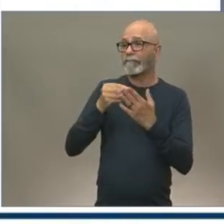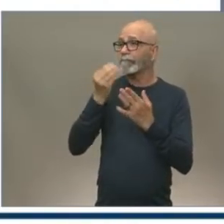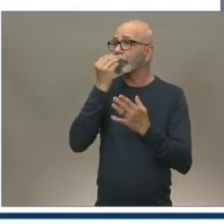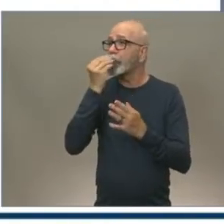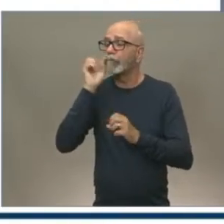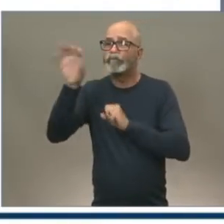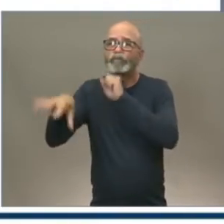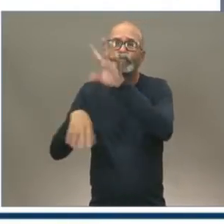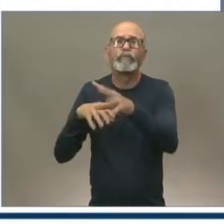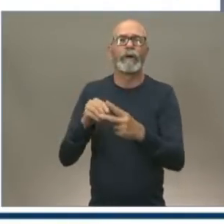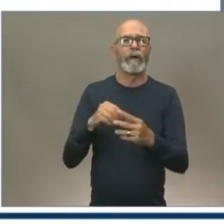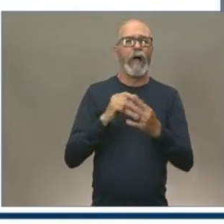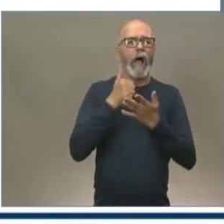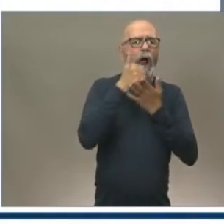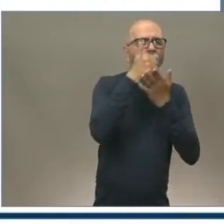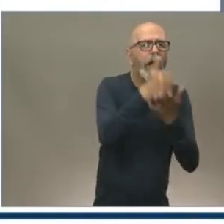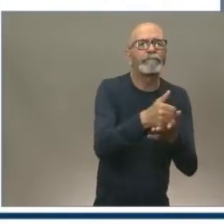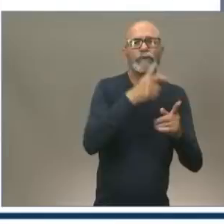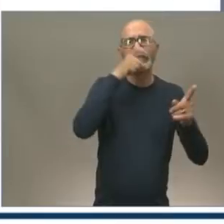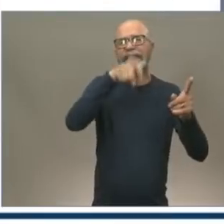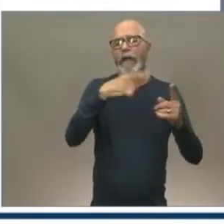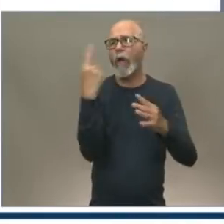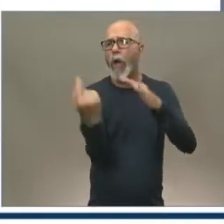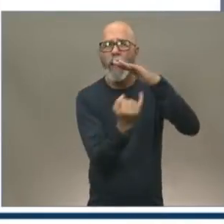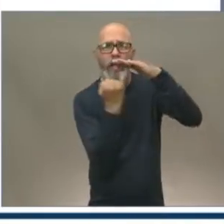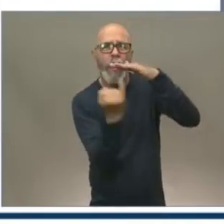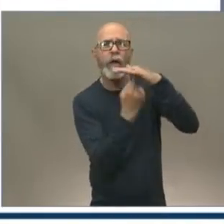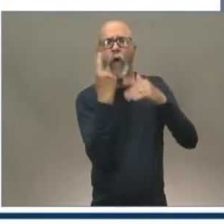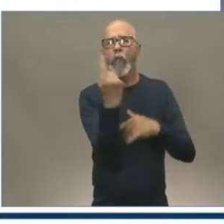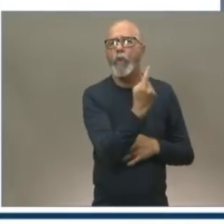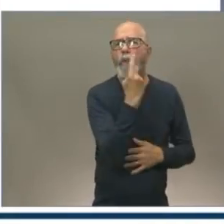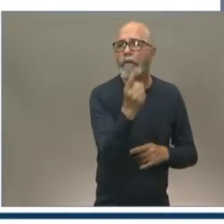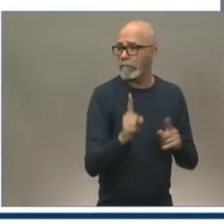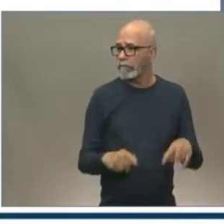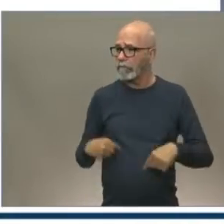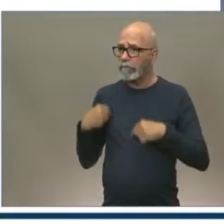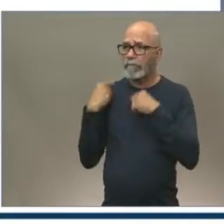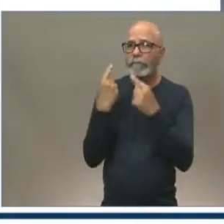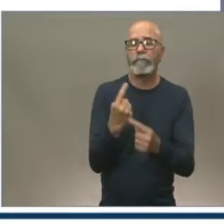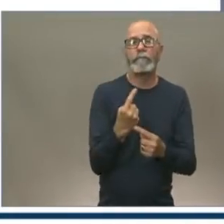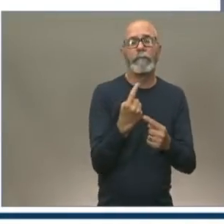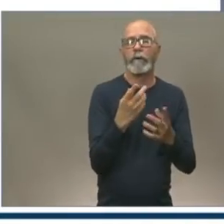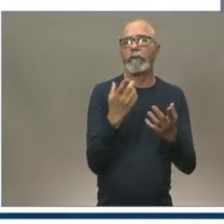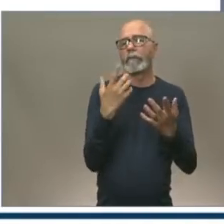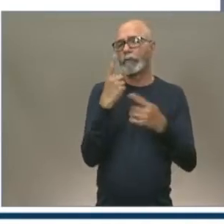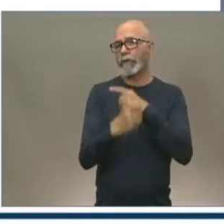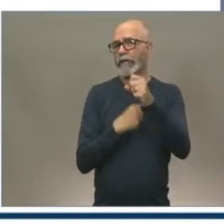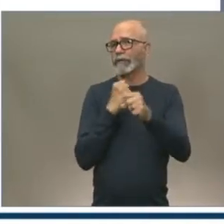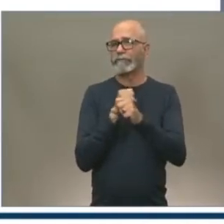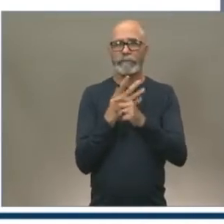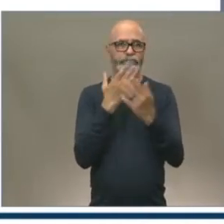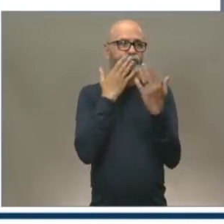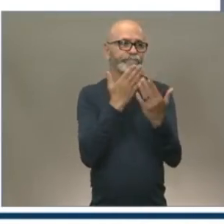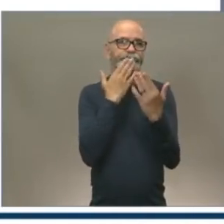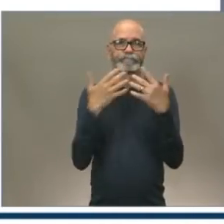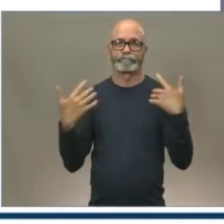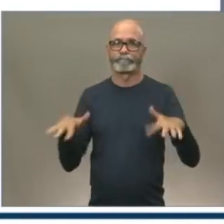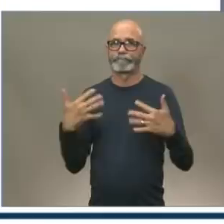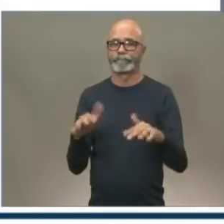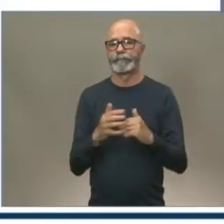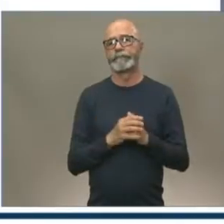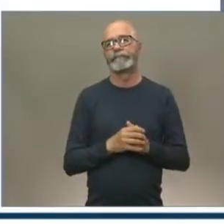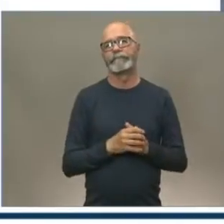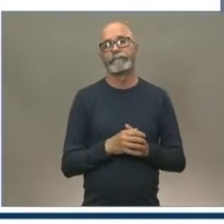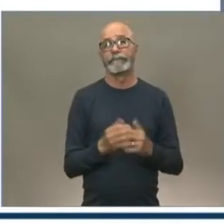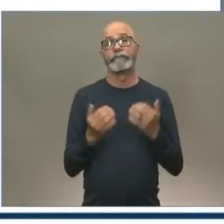self-isolating. It has been the Nova Scotia thing to do over the last year. Now the state of the pandemic. We have 9 new cases